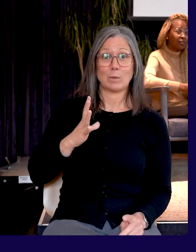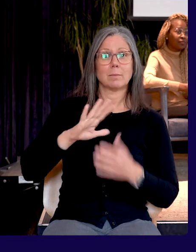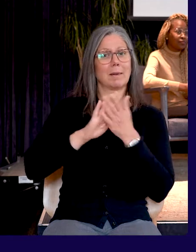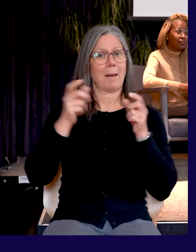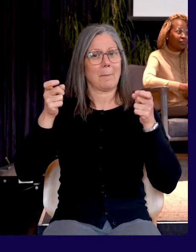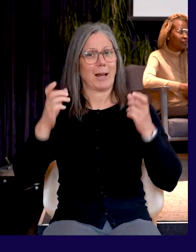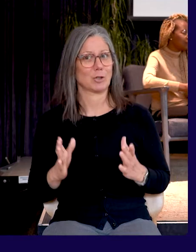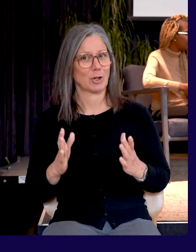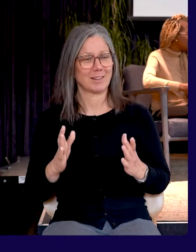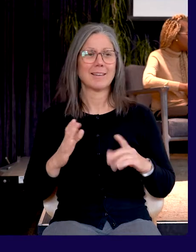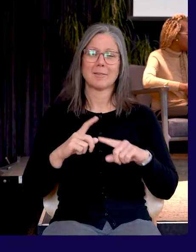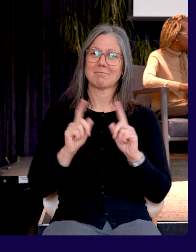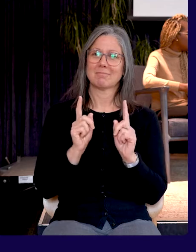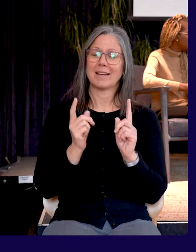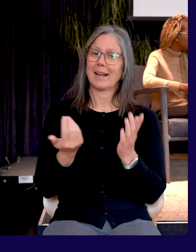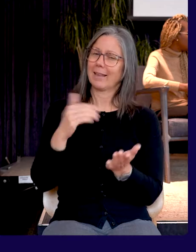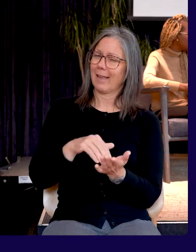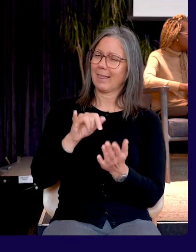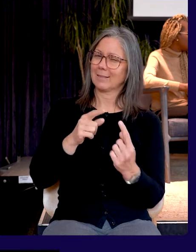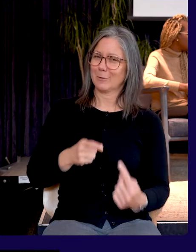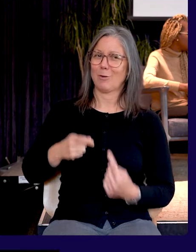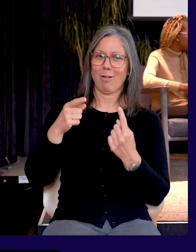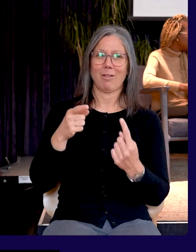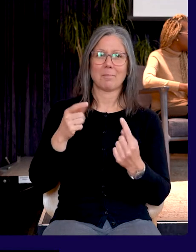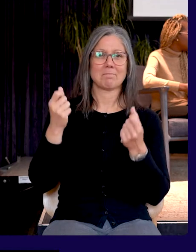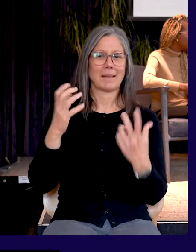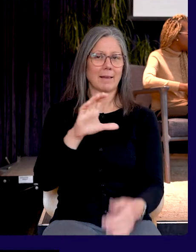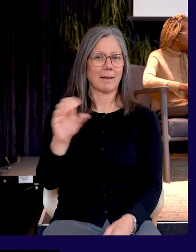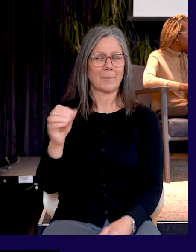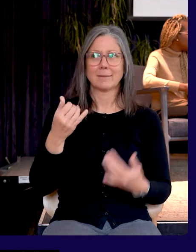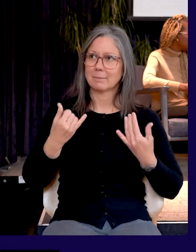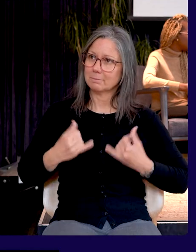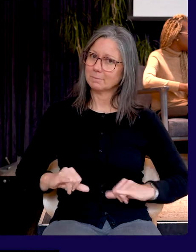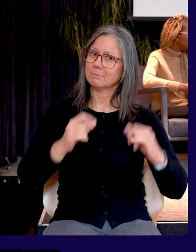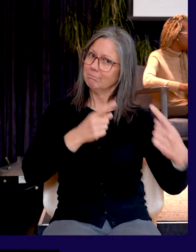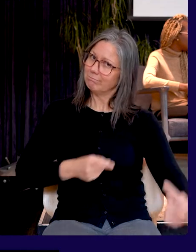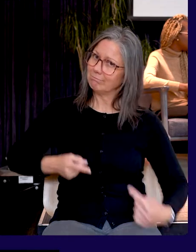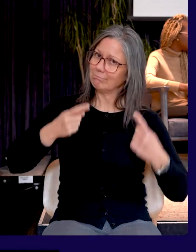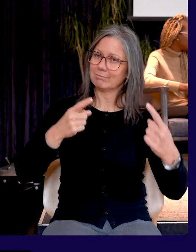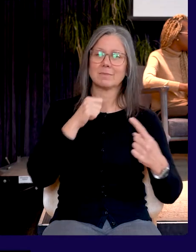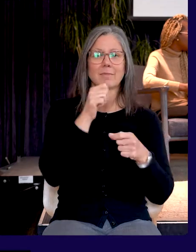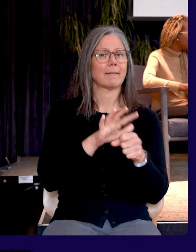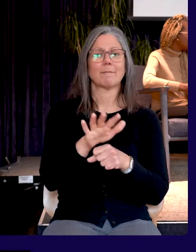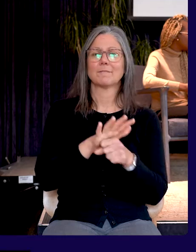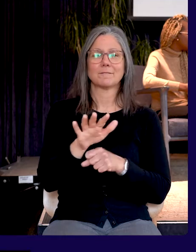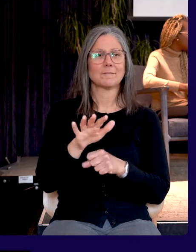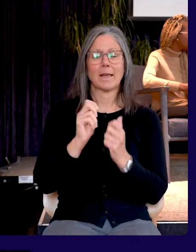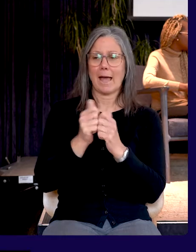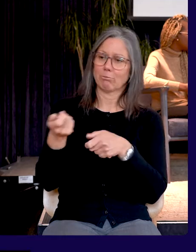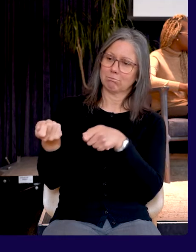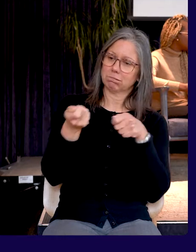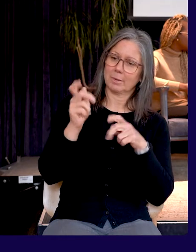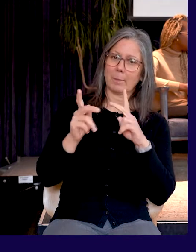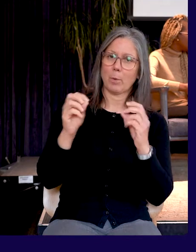management, right? But that's, again, another struggle that a lot of companies still haven't done enough with, is how do we get people into these